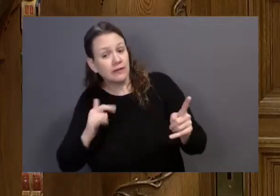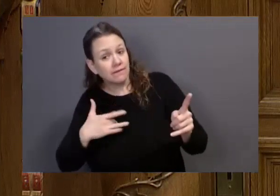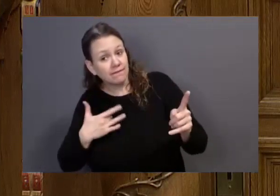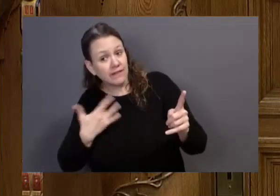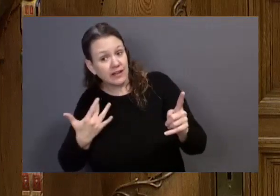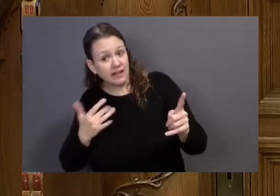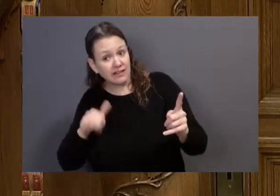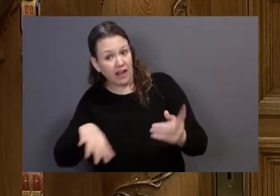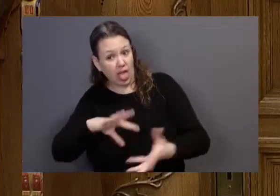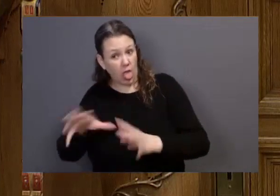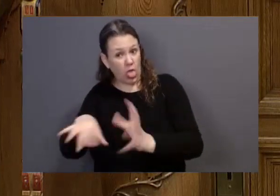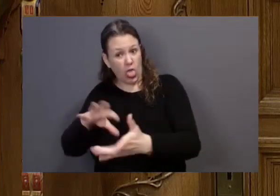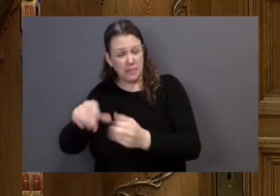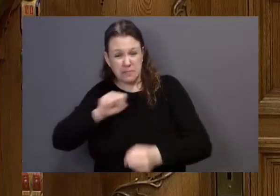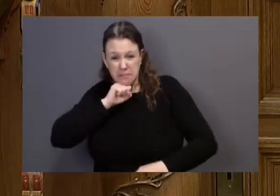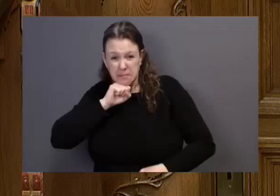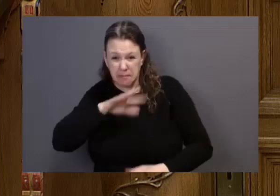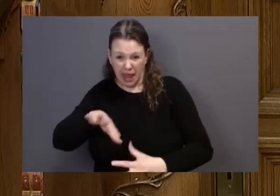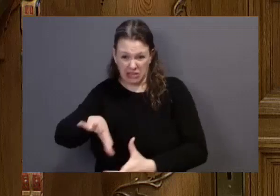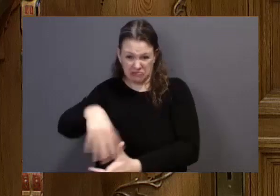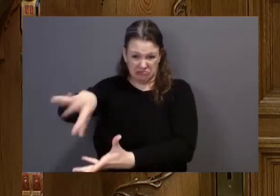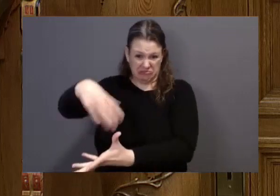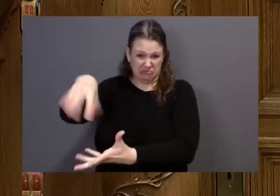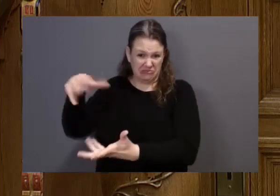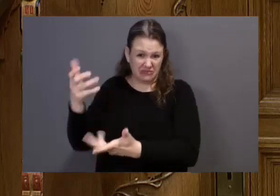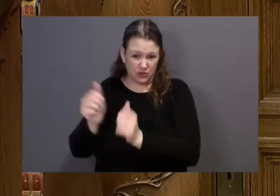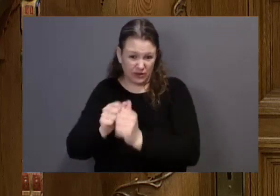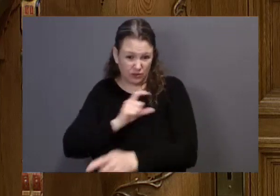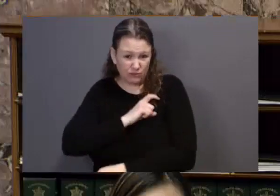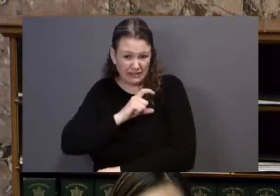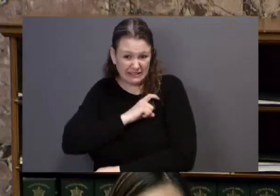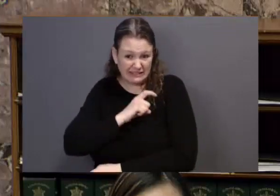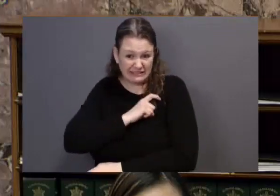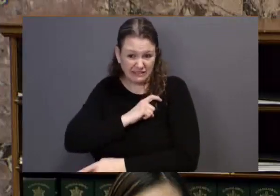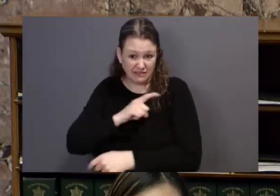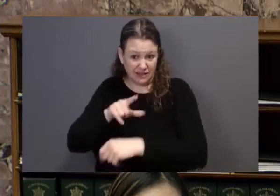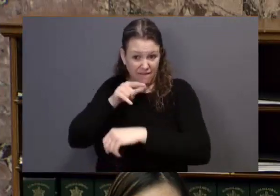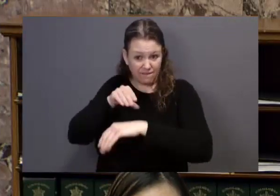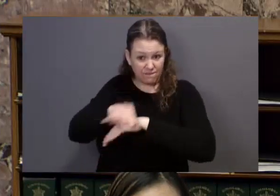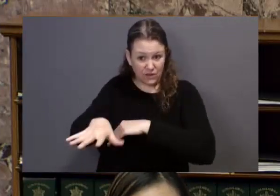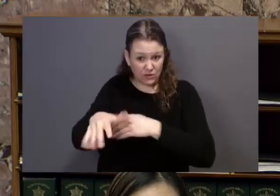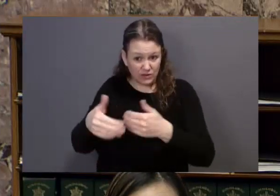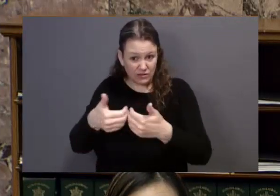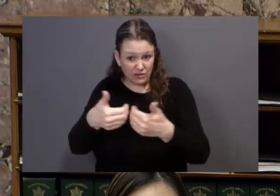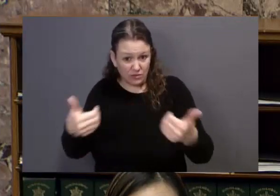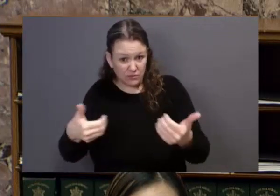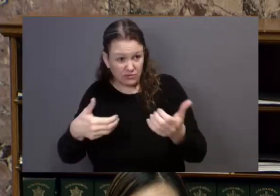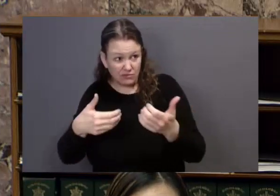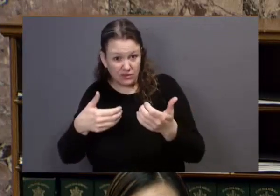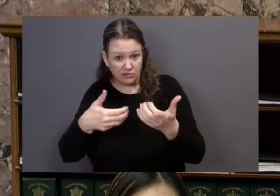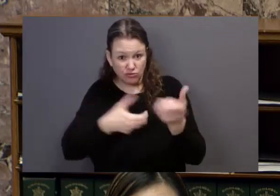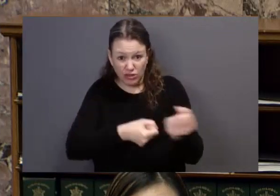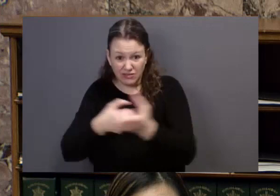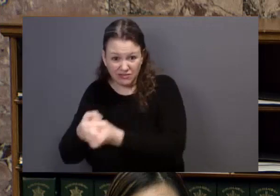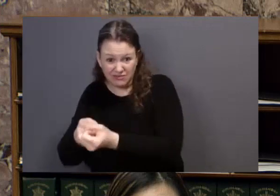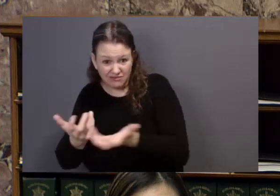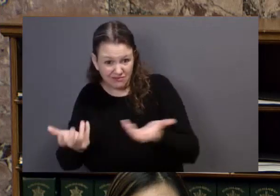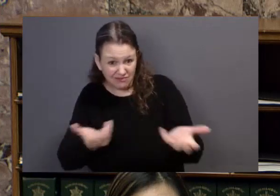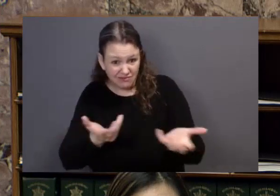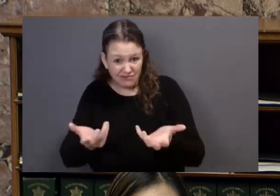Minister of Public Safety and Solicitor General. Thank you, Honourable Chair, and I appreciate the question from the member.